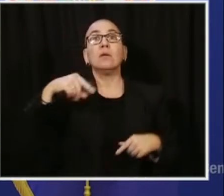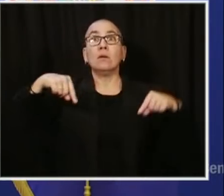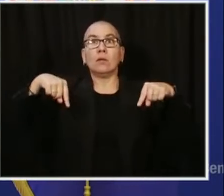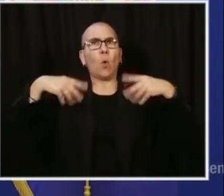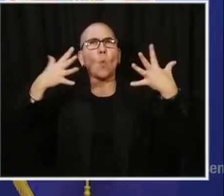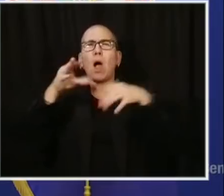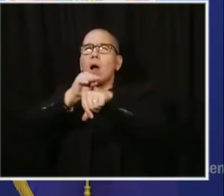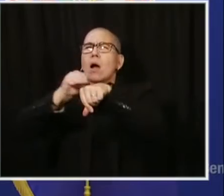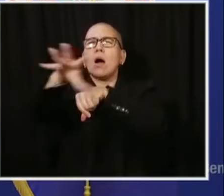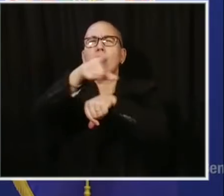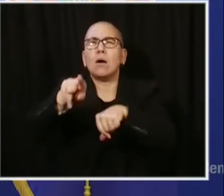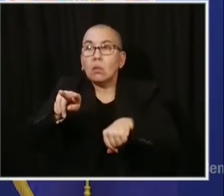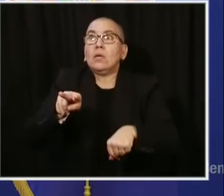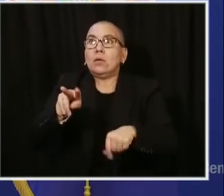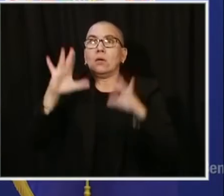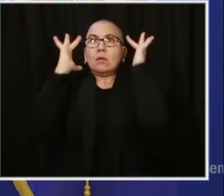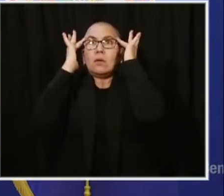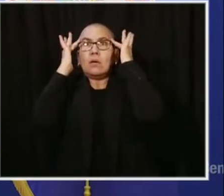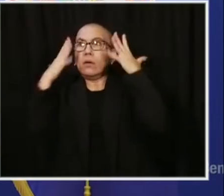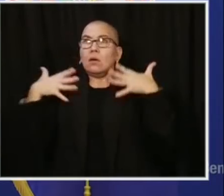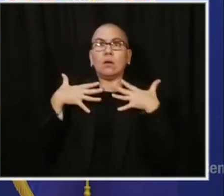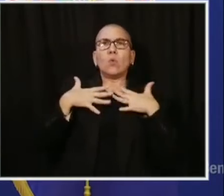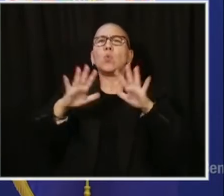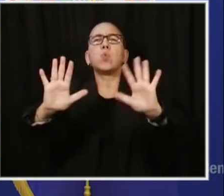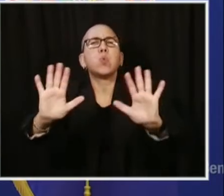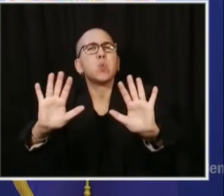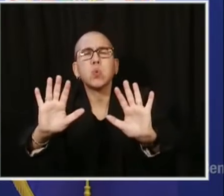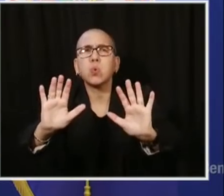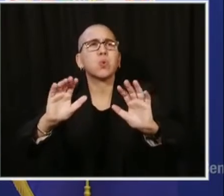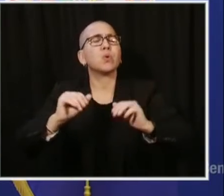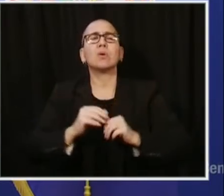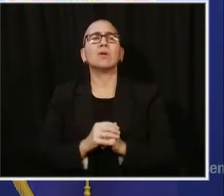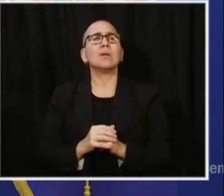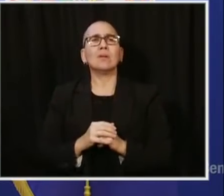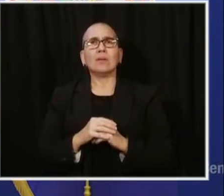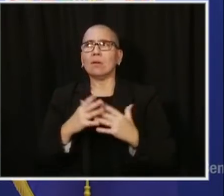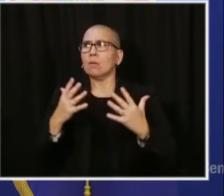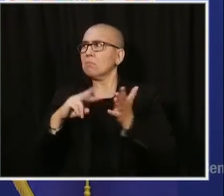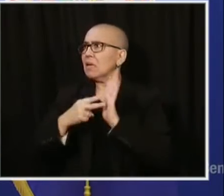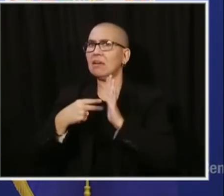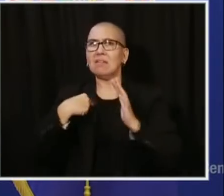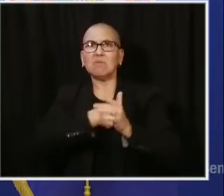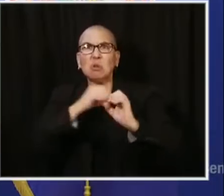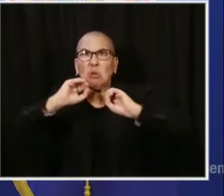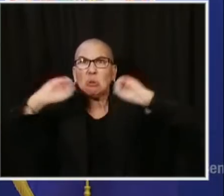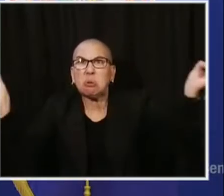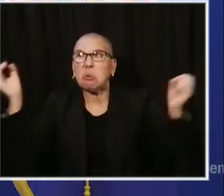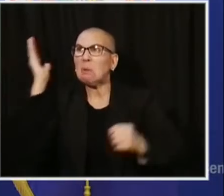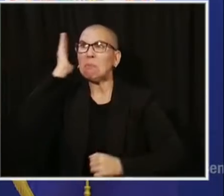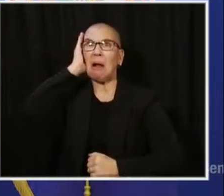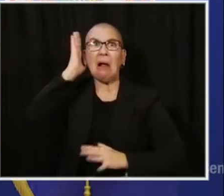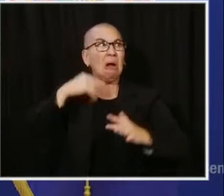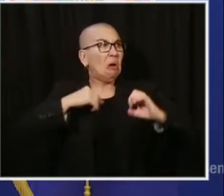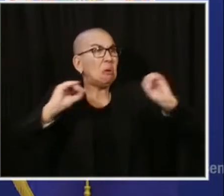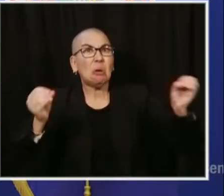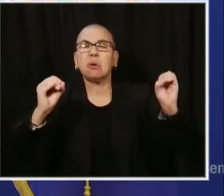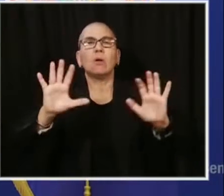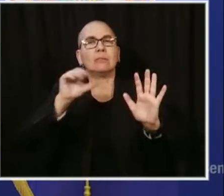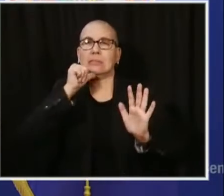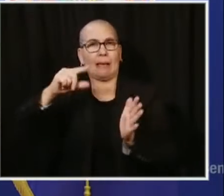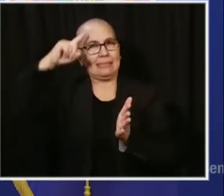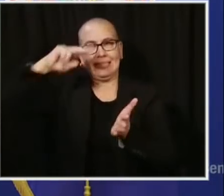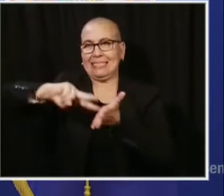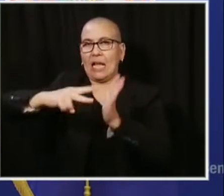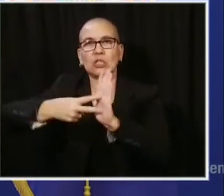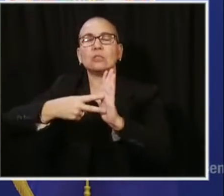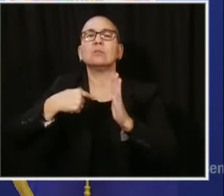not a situation where people are not going to get care, but it is a situation that it will change dramatically. And our ability to be able to